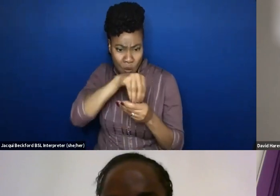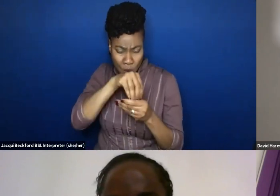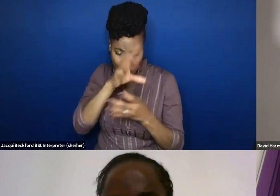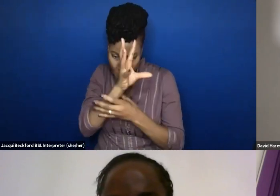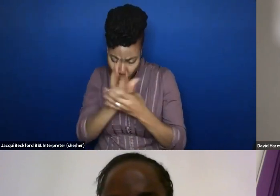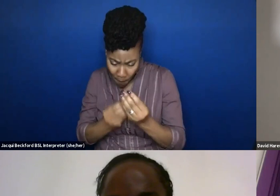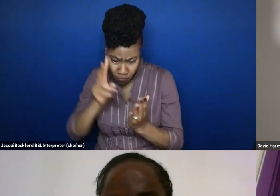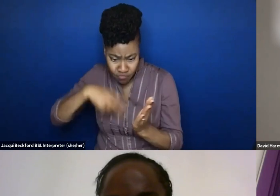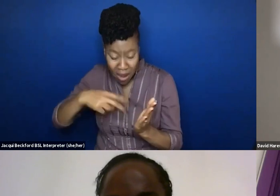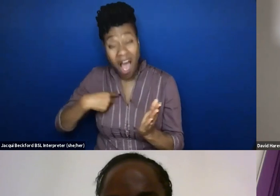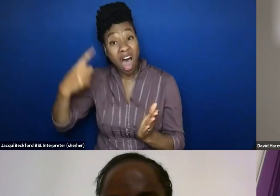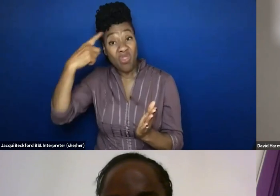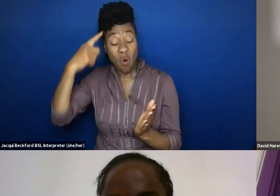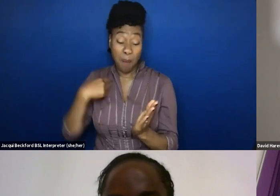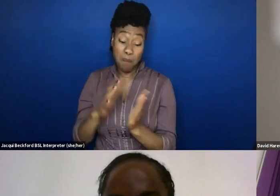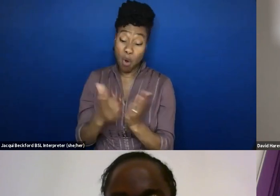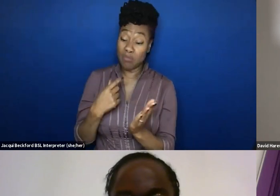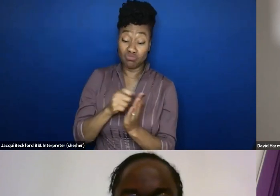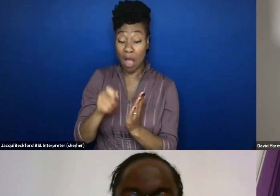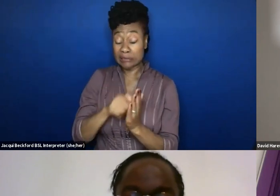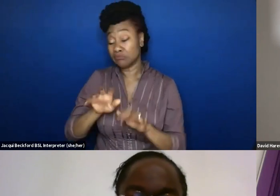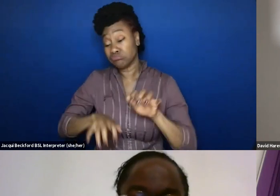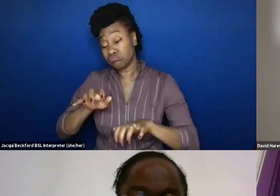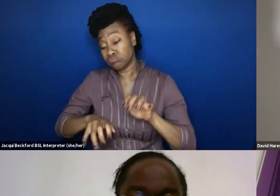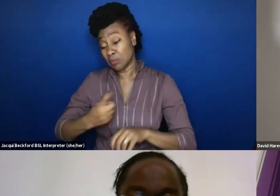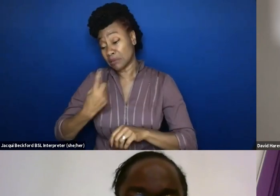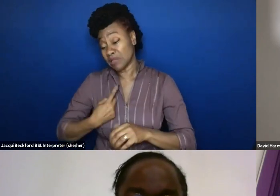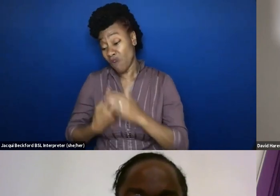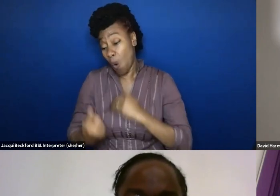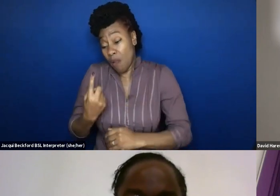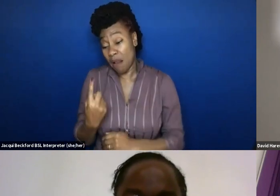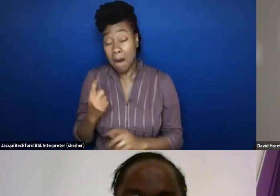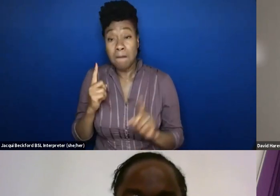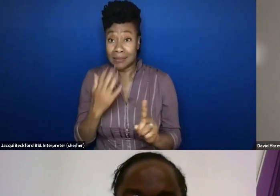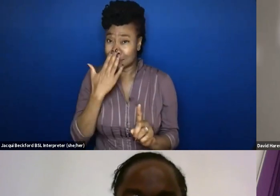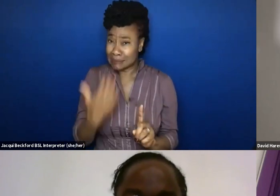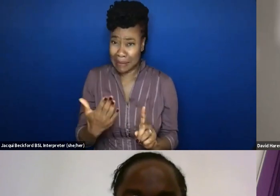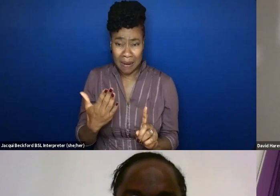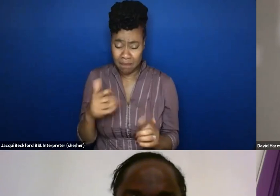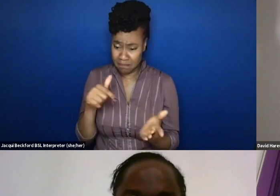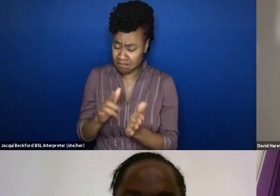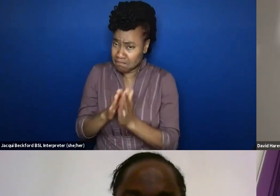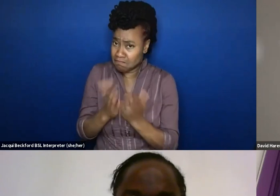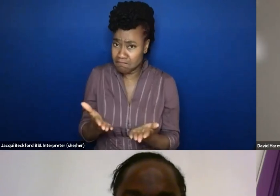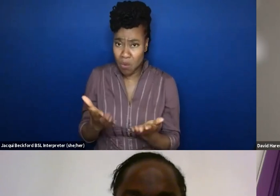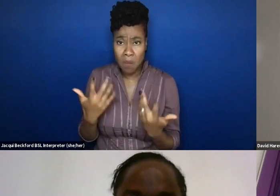I thought I was writing this in isolation, but it seems as though it's really